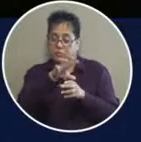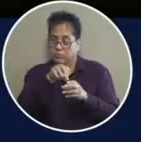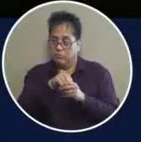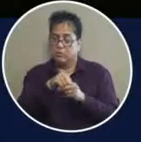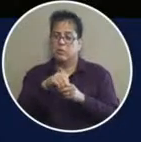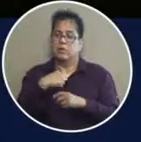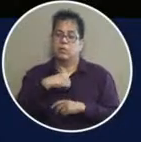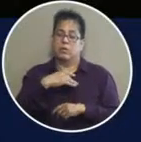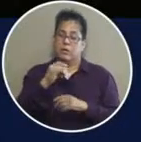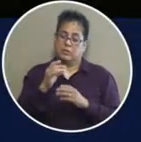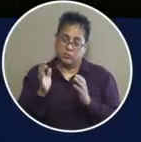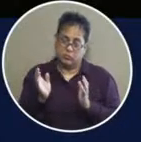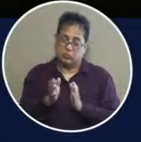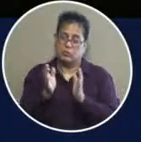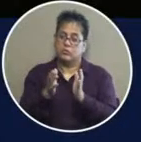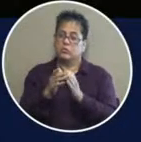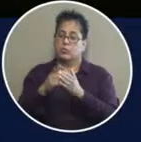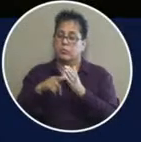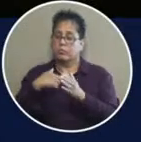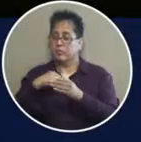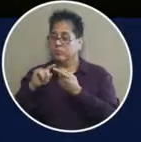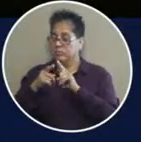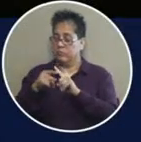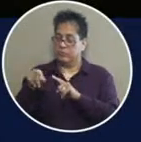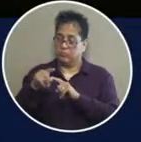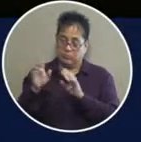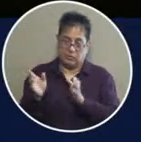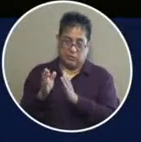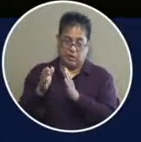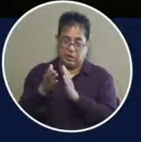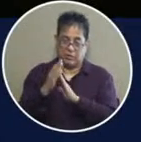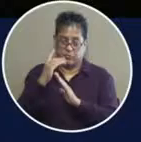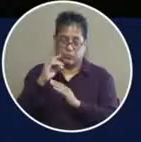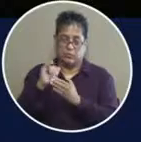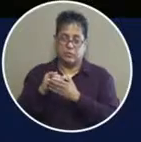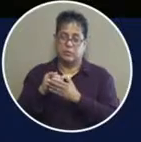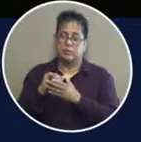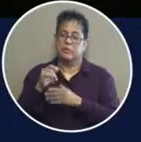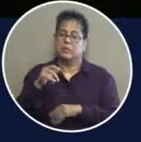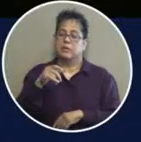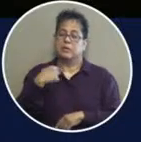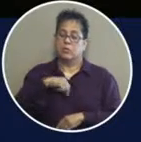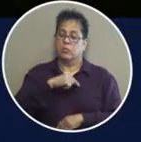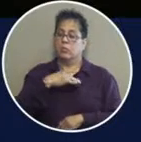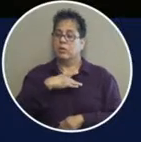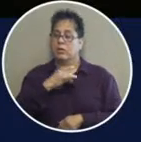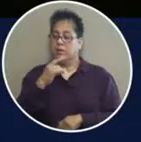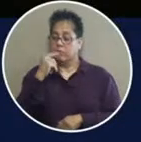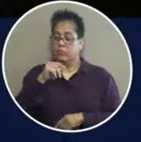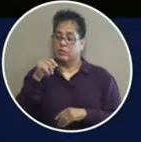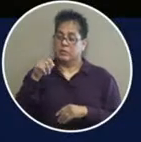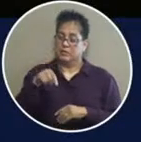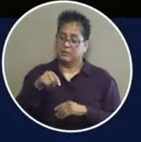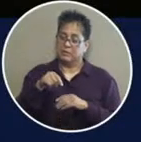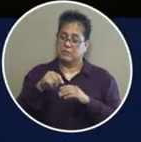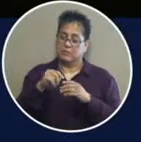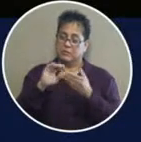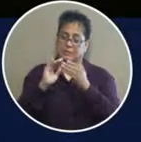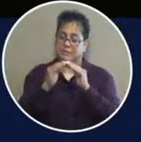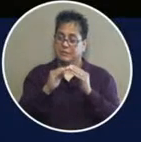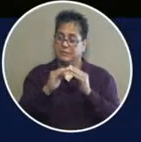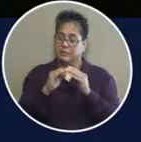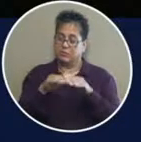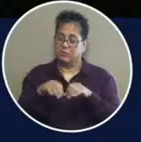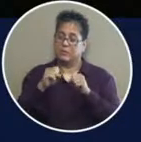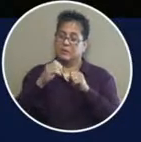and I would like to urge what my colleagues urged earlier. We would like for the city to take action as soon